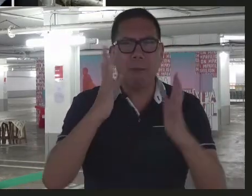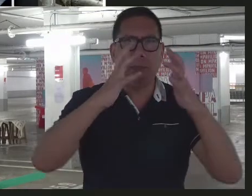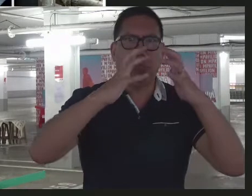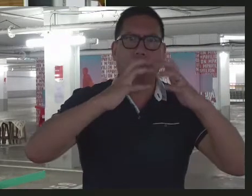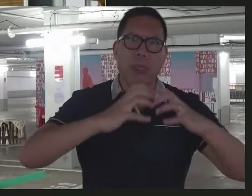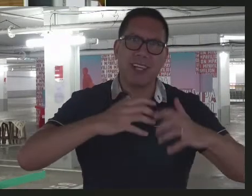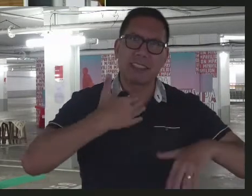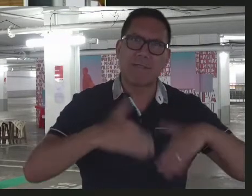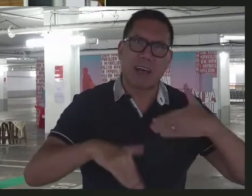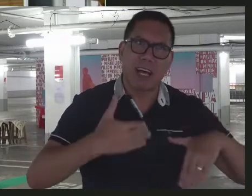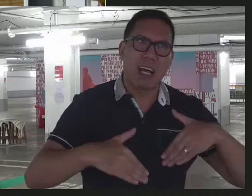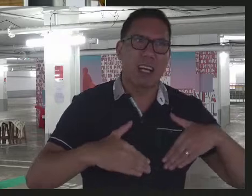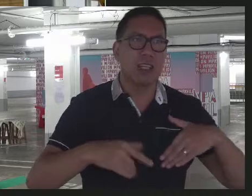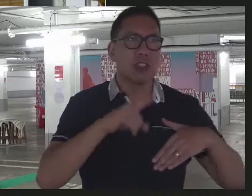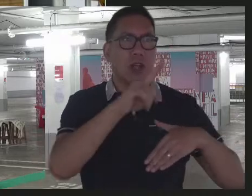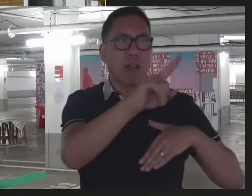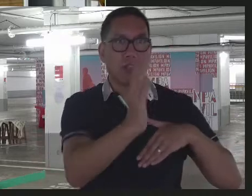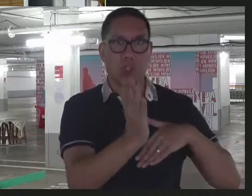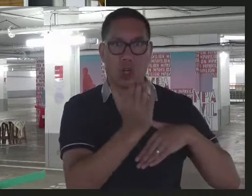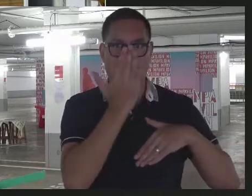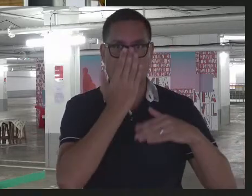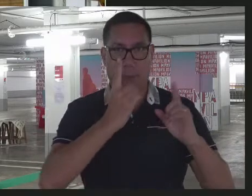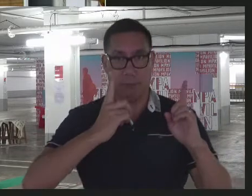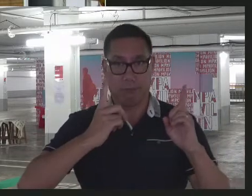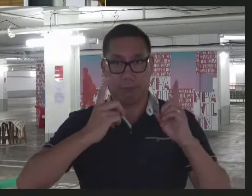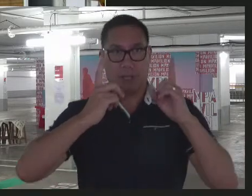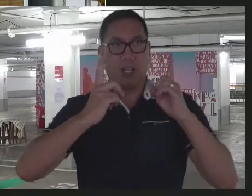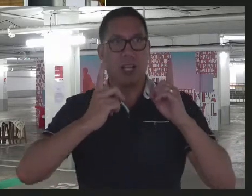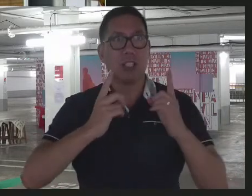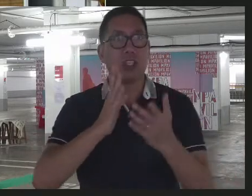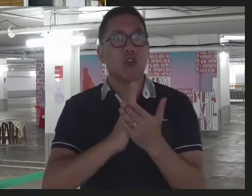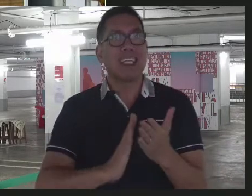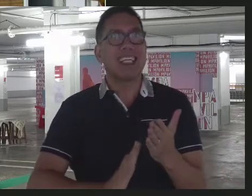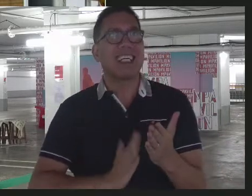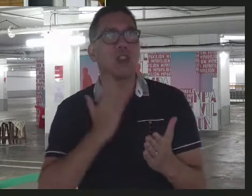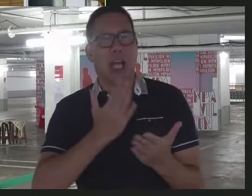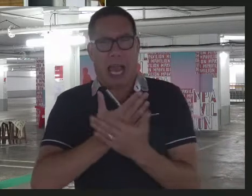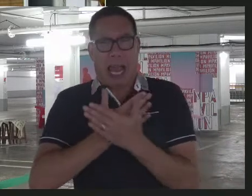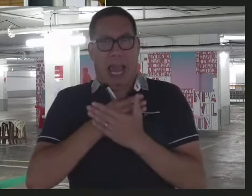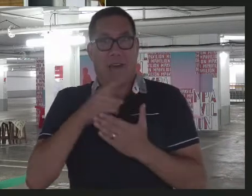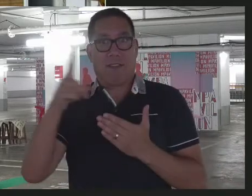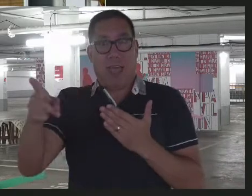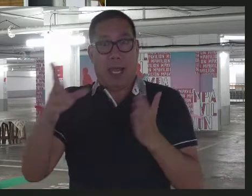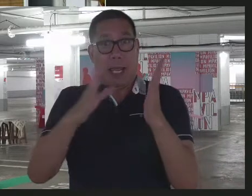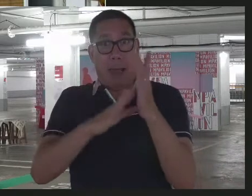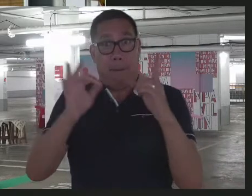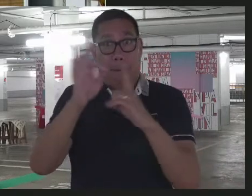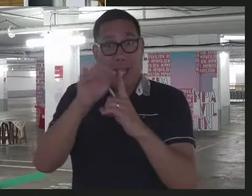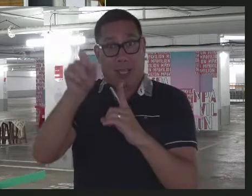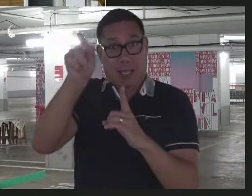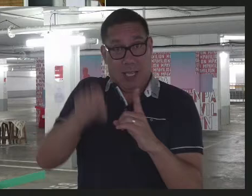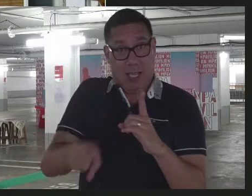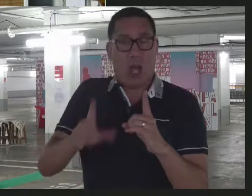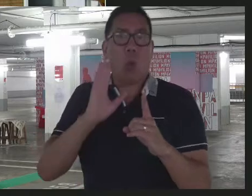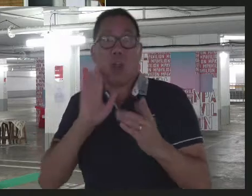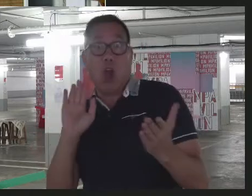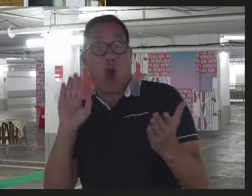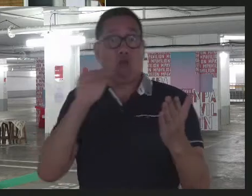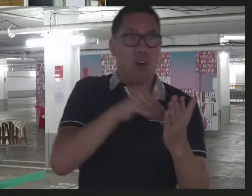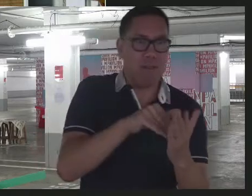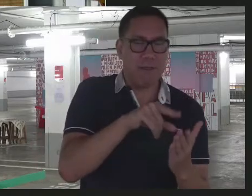That's that close up. And then there's these interesting, I really loved this particular politician when I went in, because